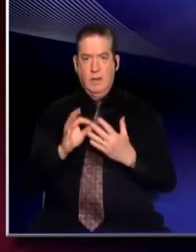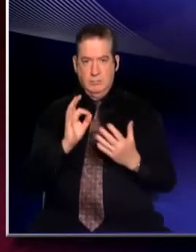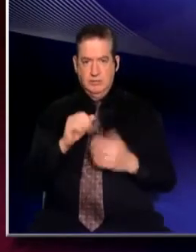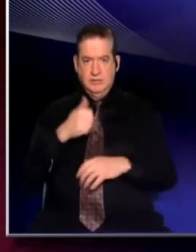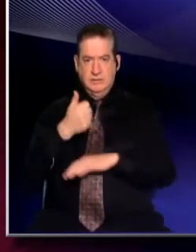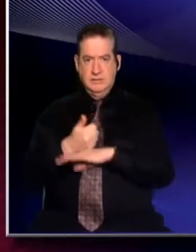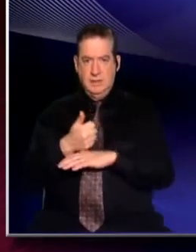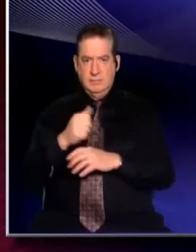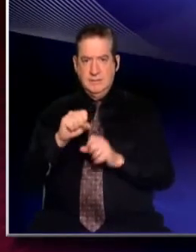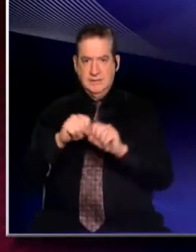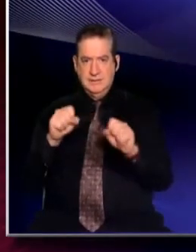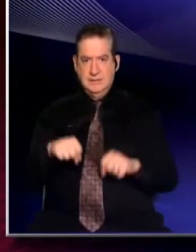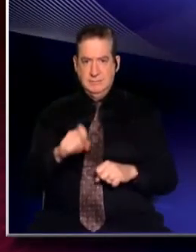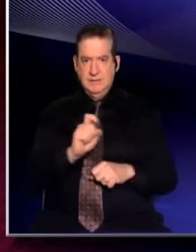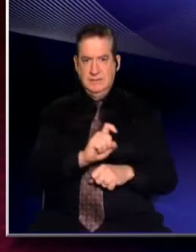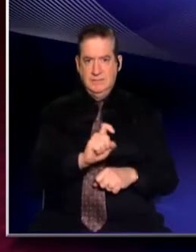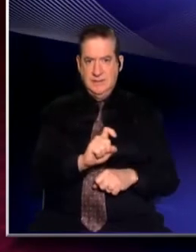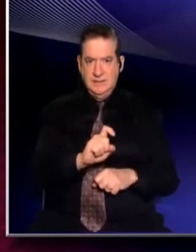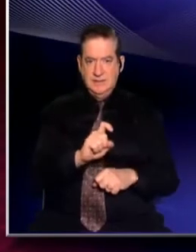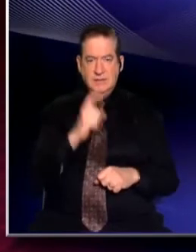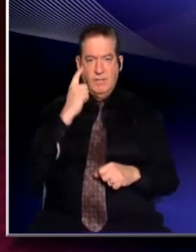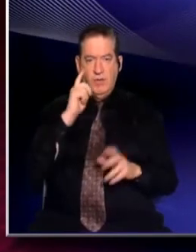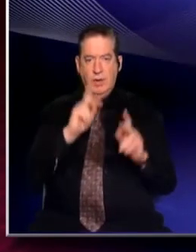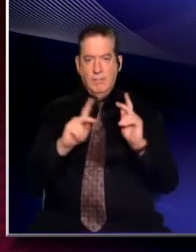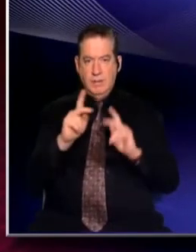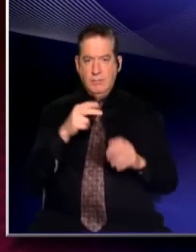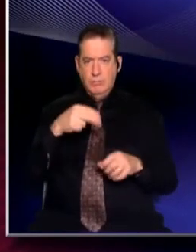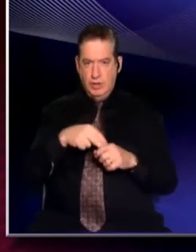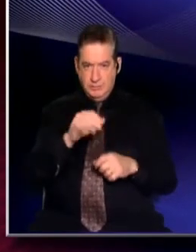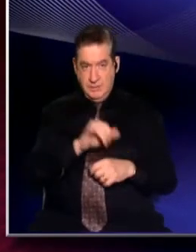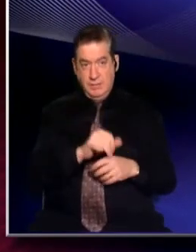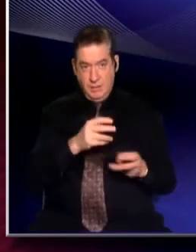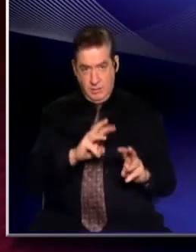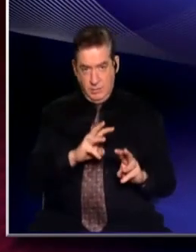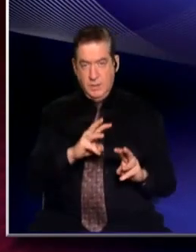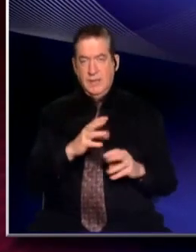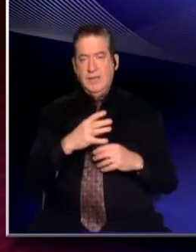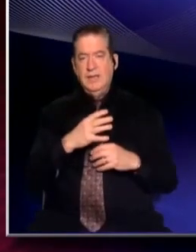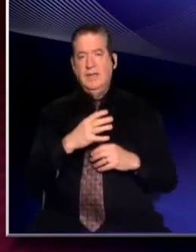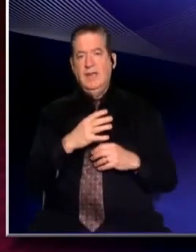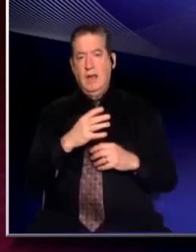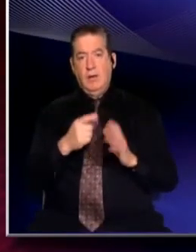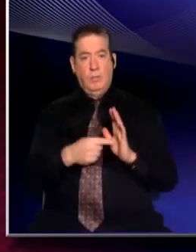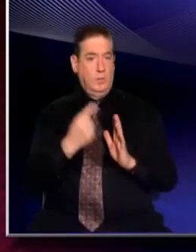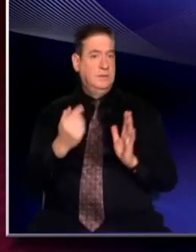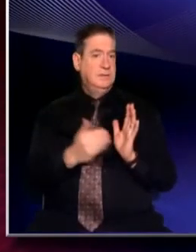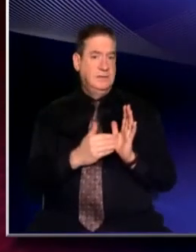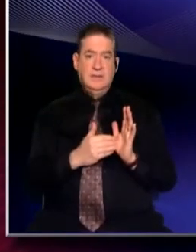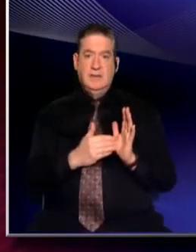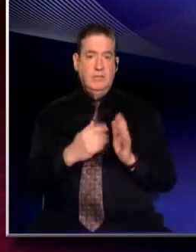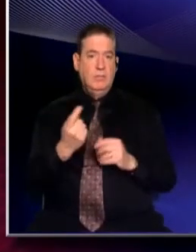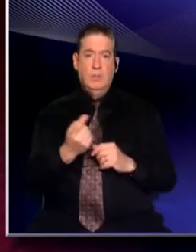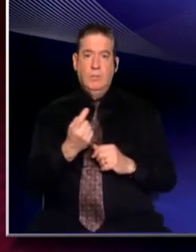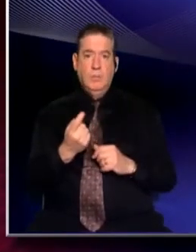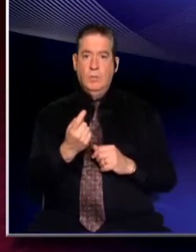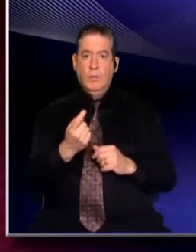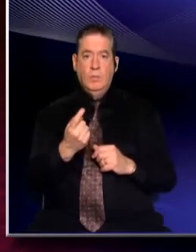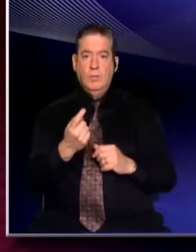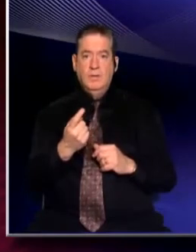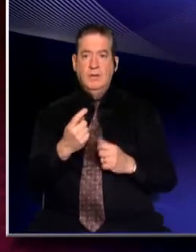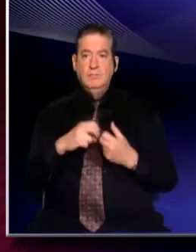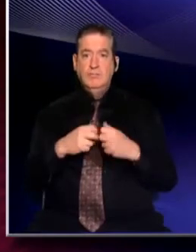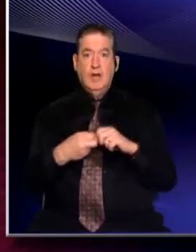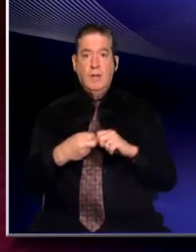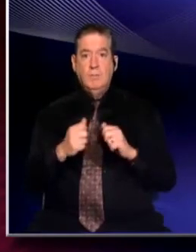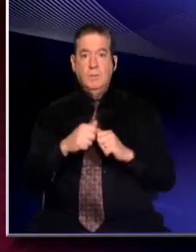setting up the system in Phoenix for people to participate that way. Once again, the only detriment to that,